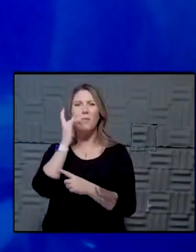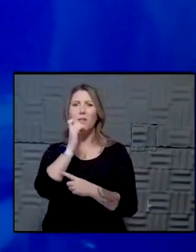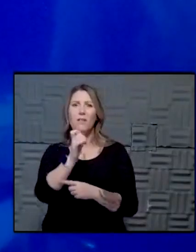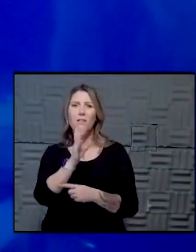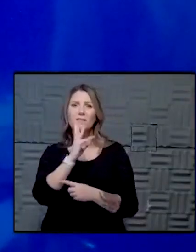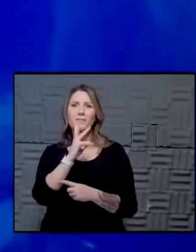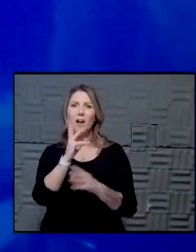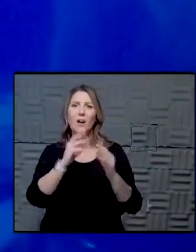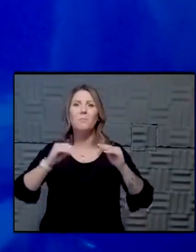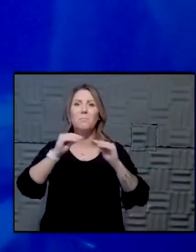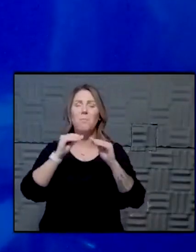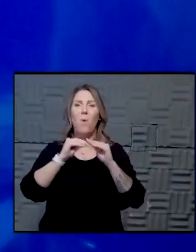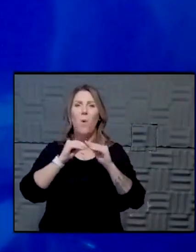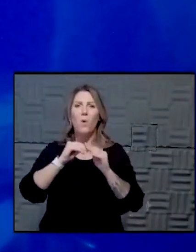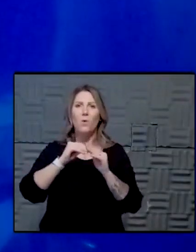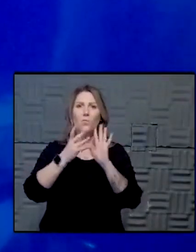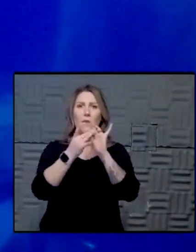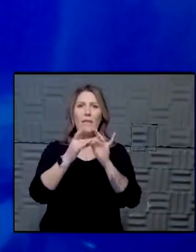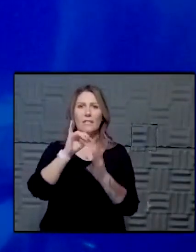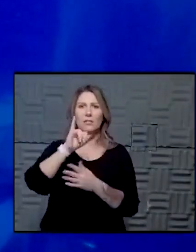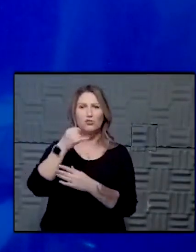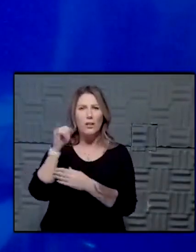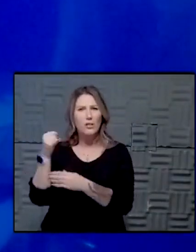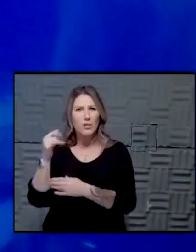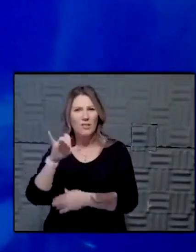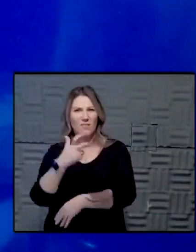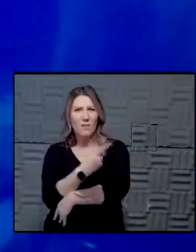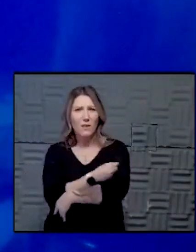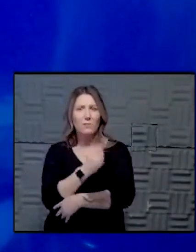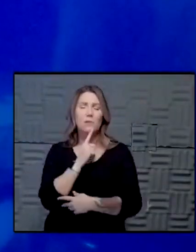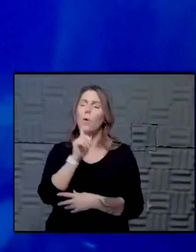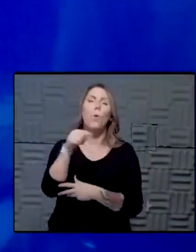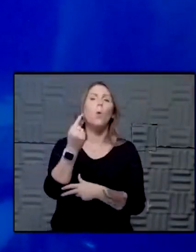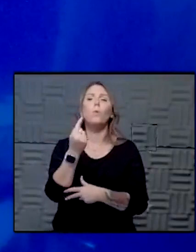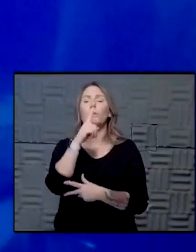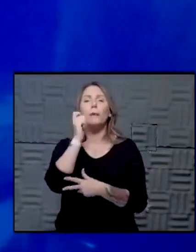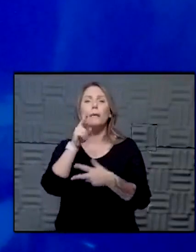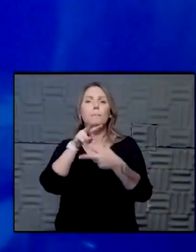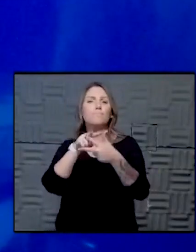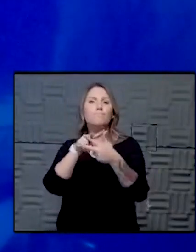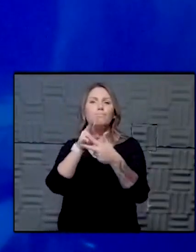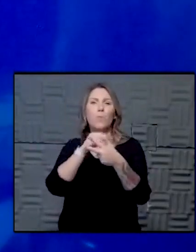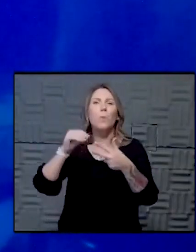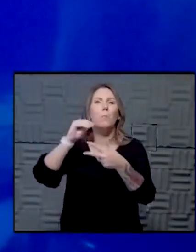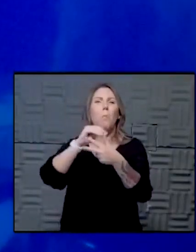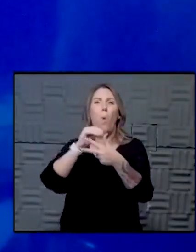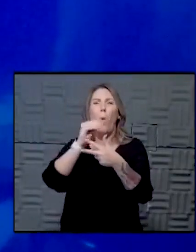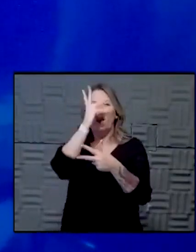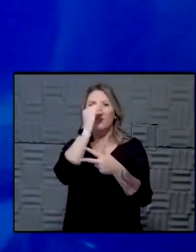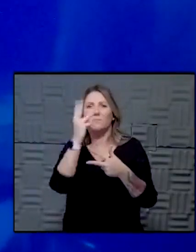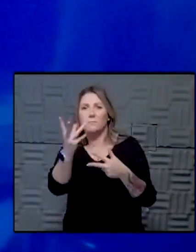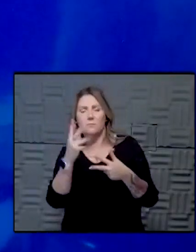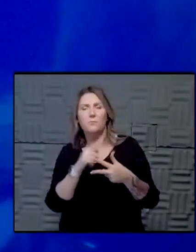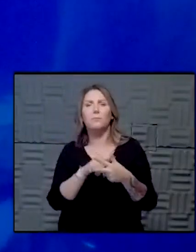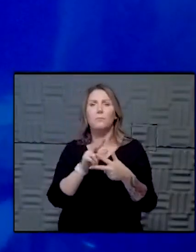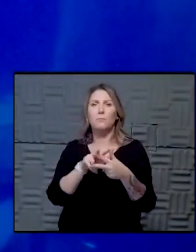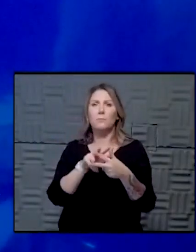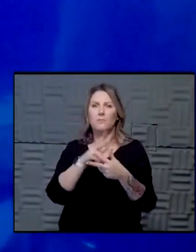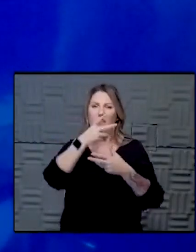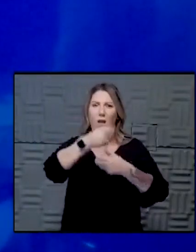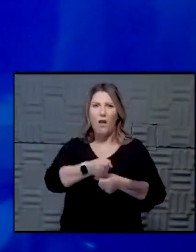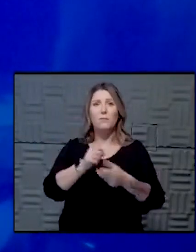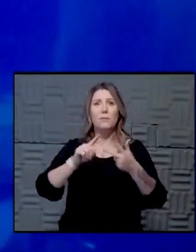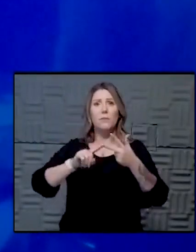J&J vaccine anymore? Oh, it's only because I think Pfizer and Moderna have been in the news more lately, and we're still really confident in the